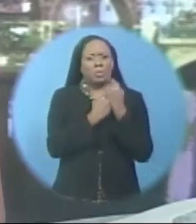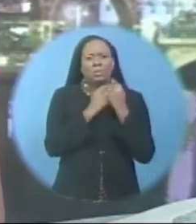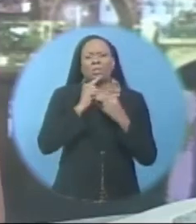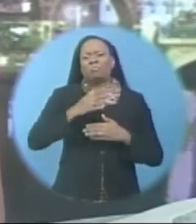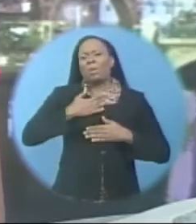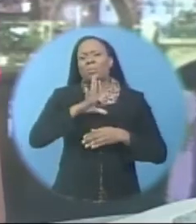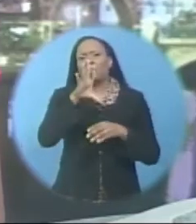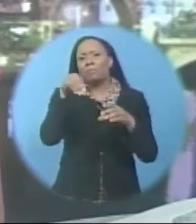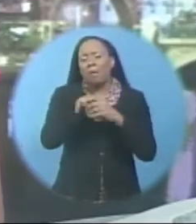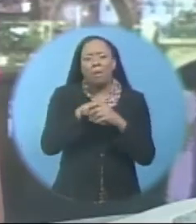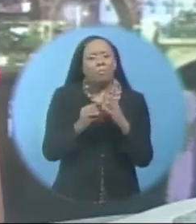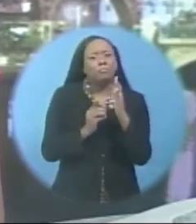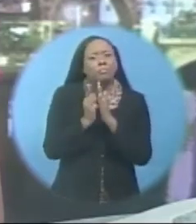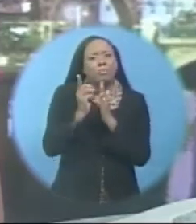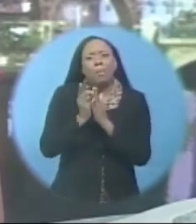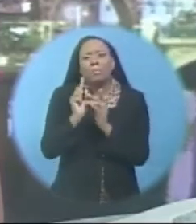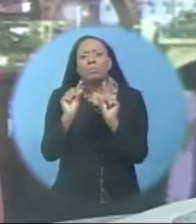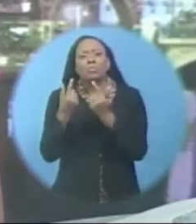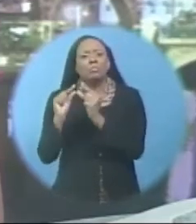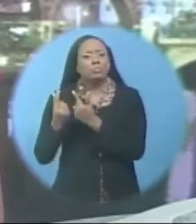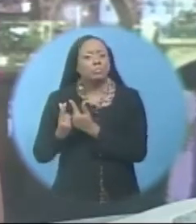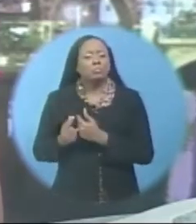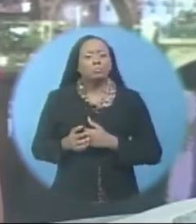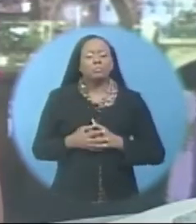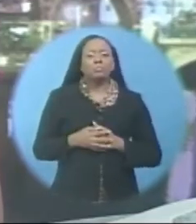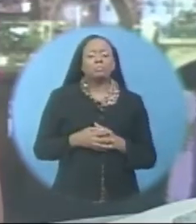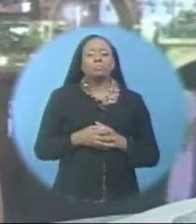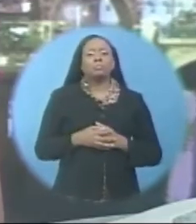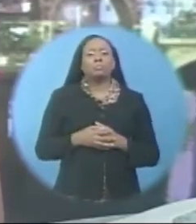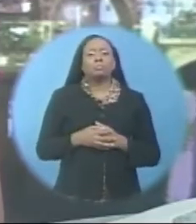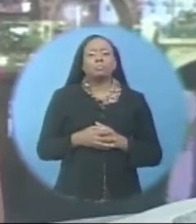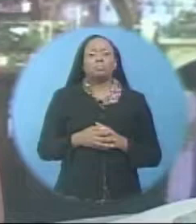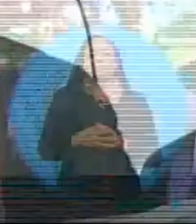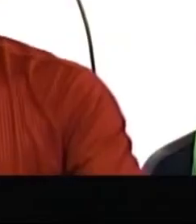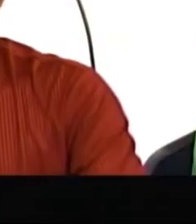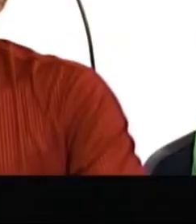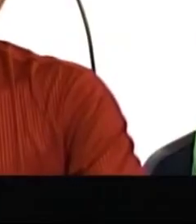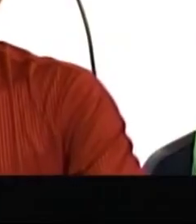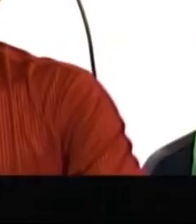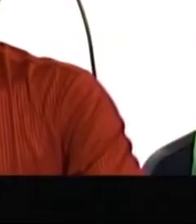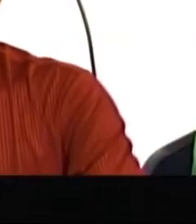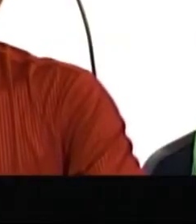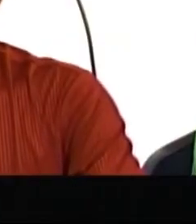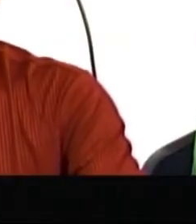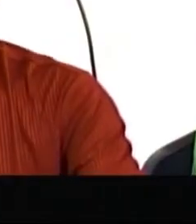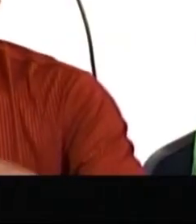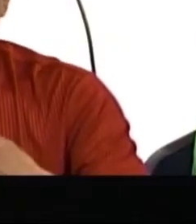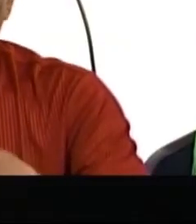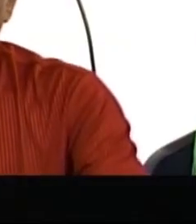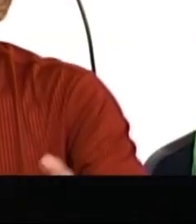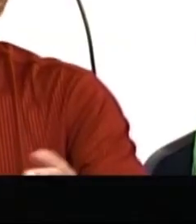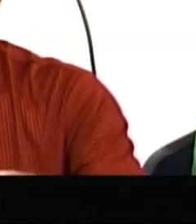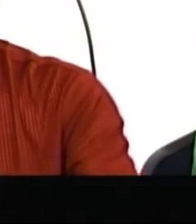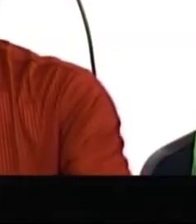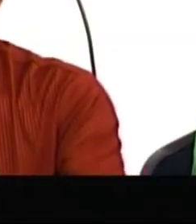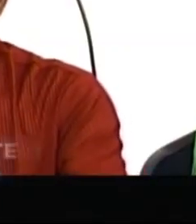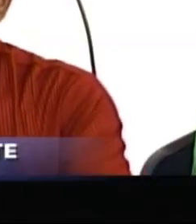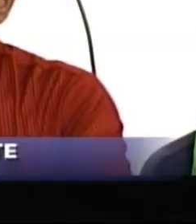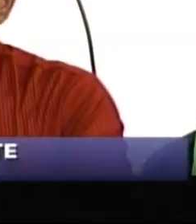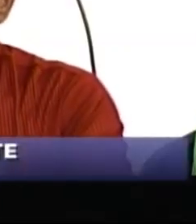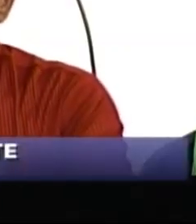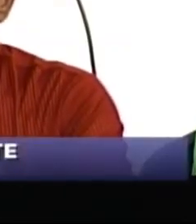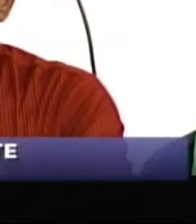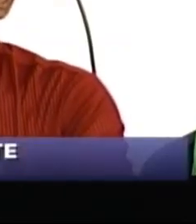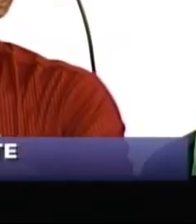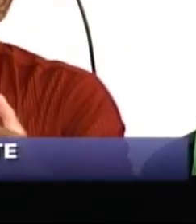to be part of the developmental initiative. When the project came to us within the ministry, we went through the